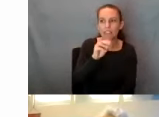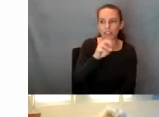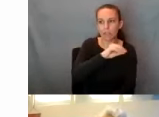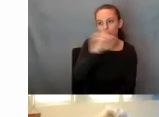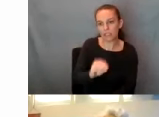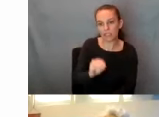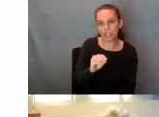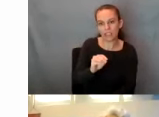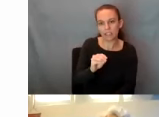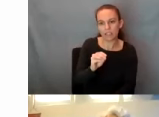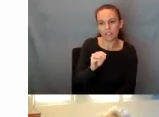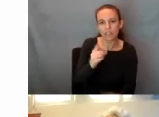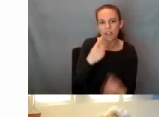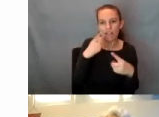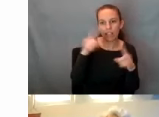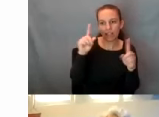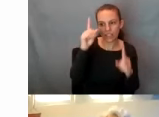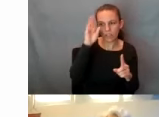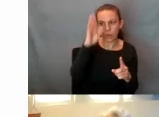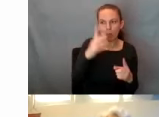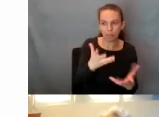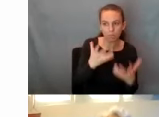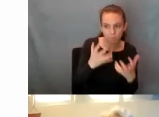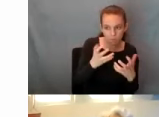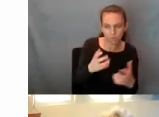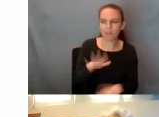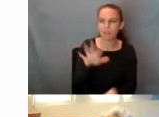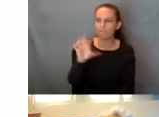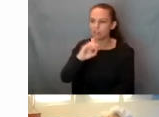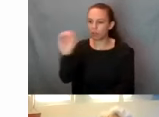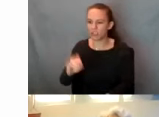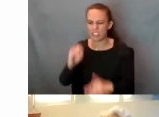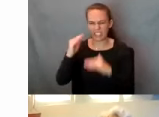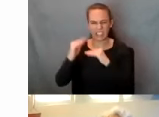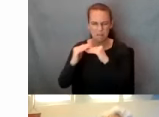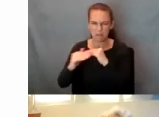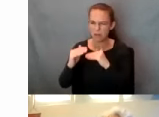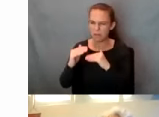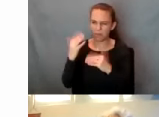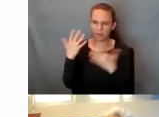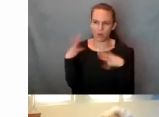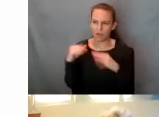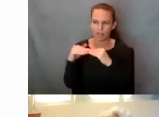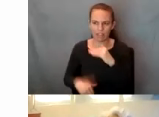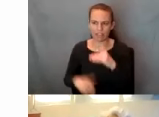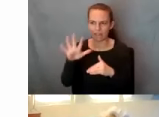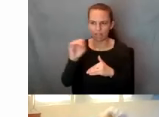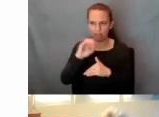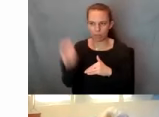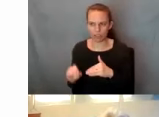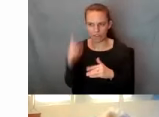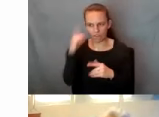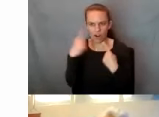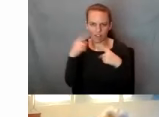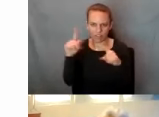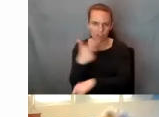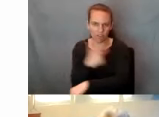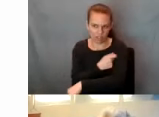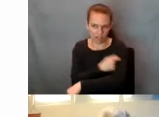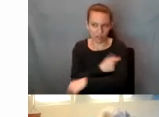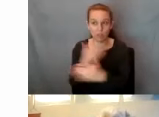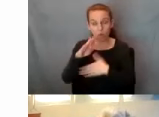would be the bare minimum for a vaccine to be considered efficacious according to our target product profiles. So all of these